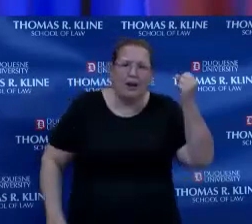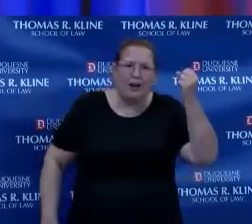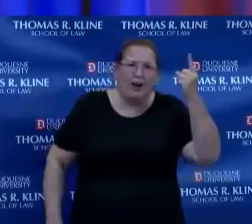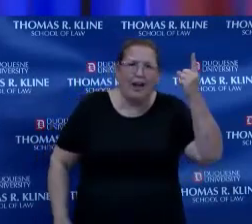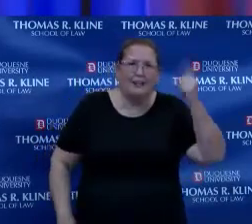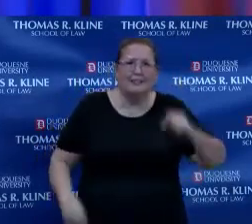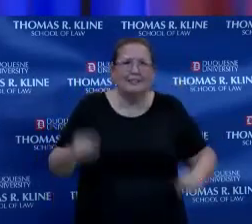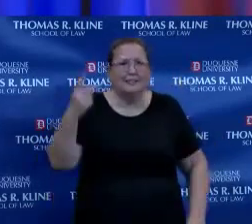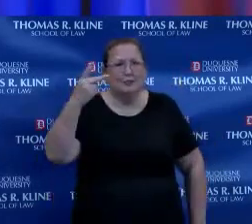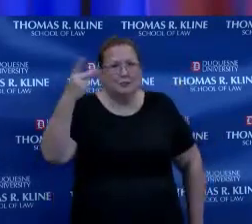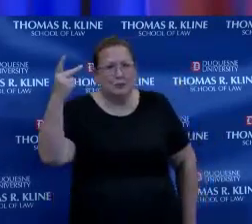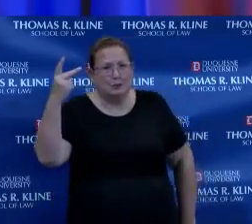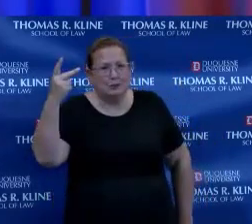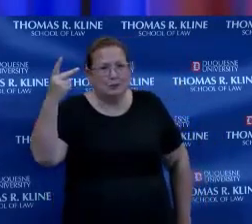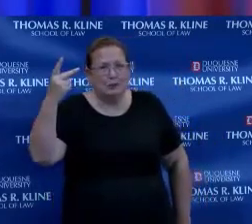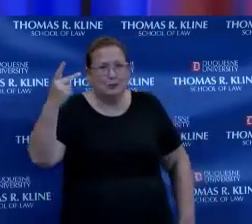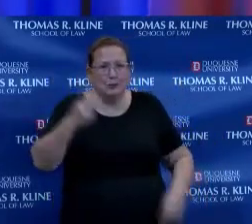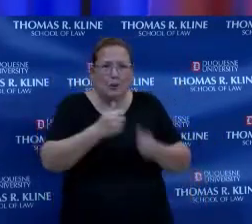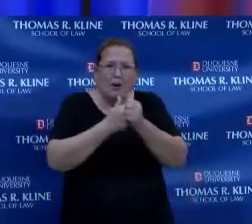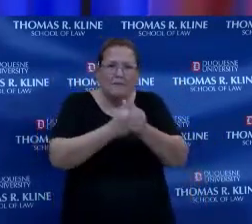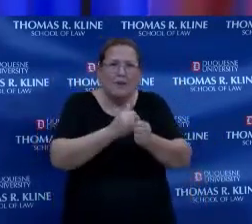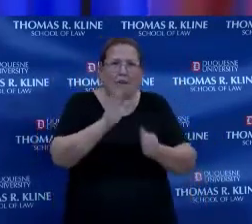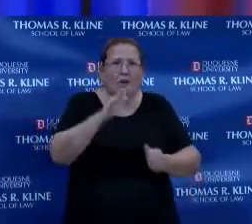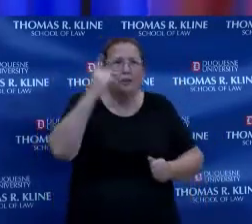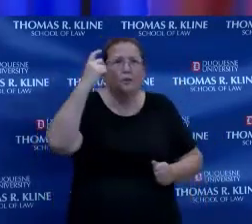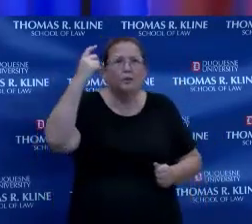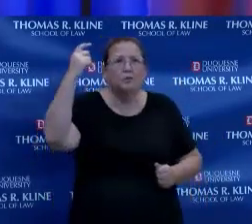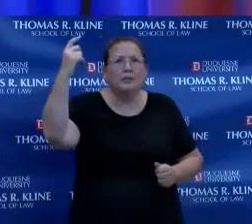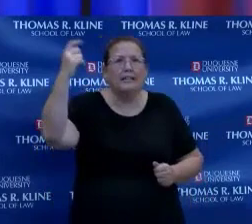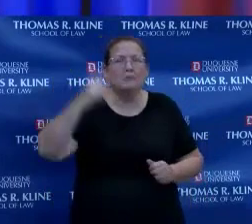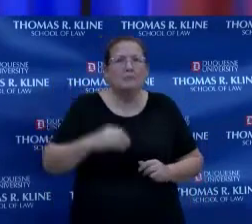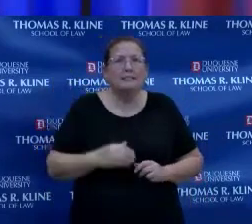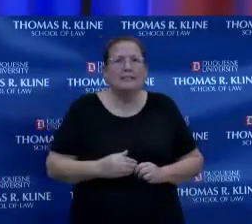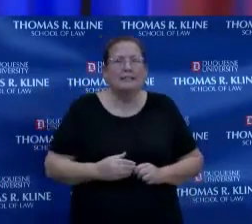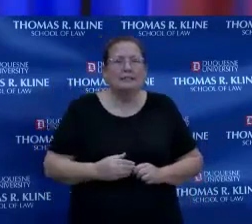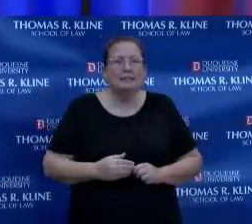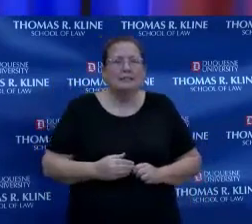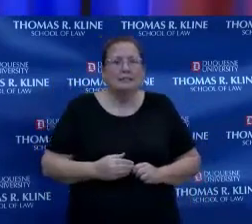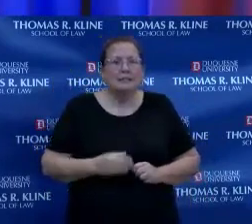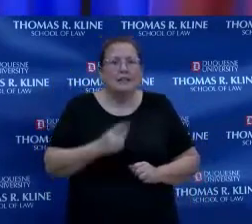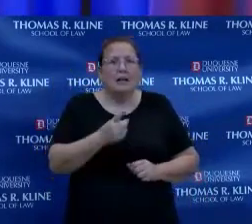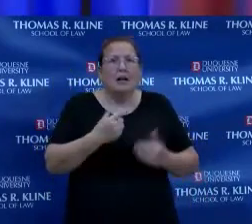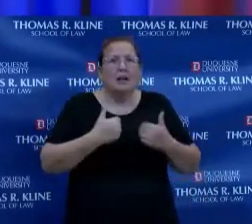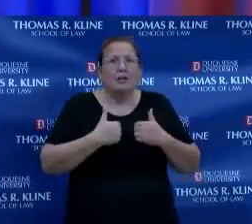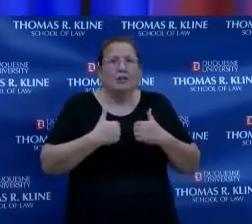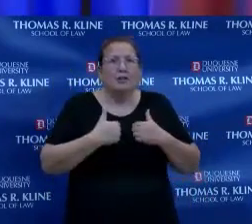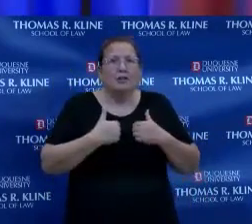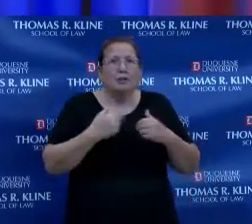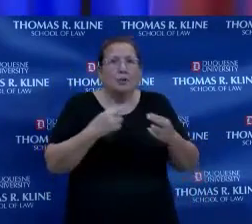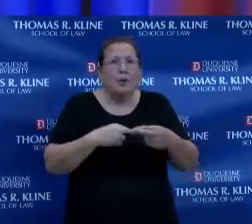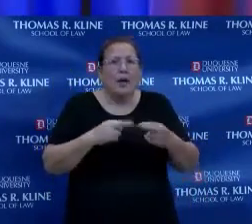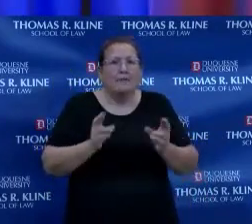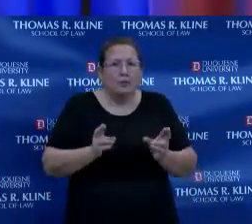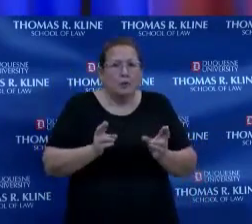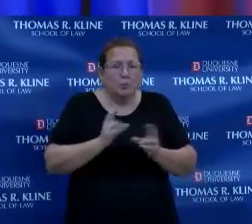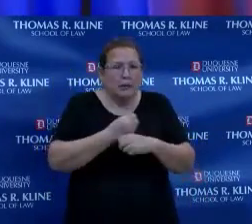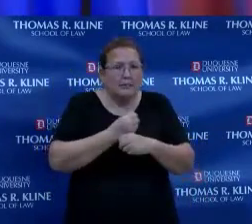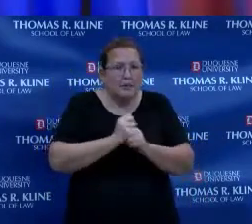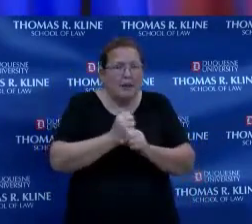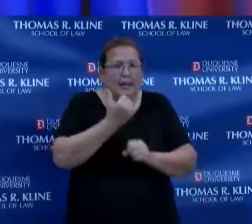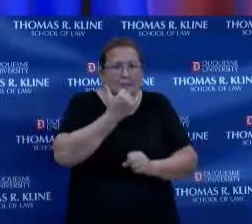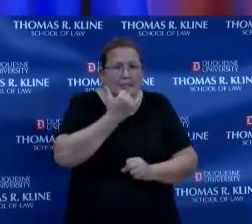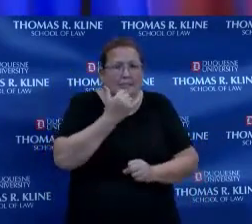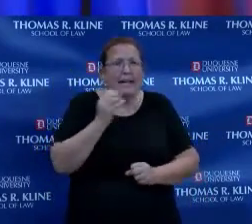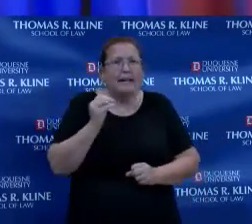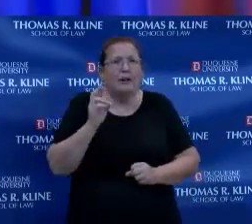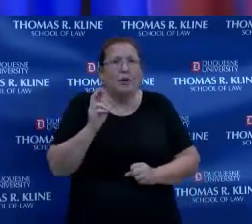Two, follow your dreams. You actually have room to make a mistake, or